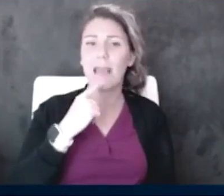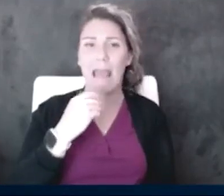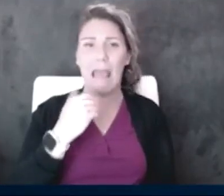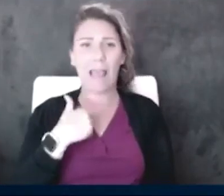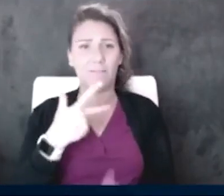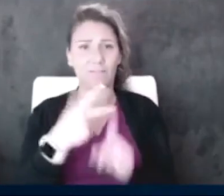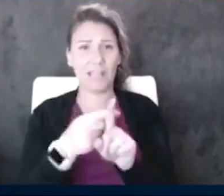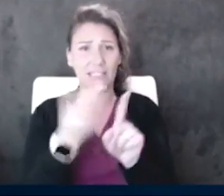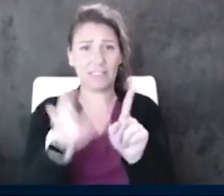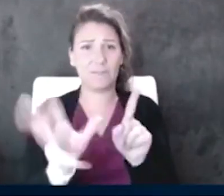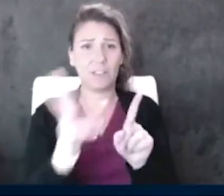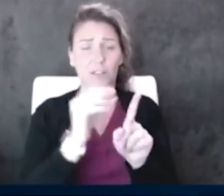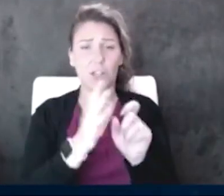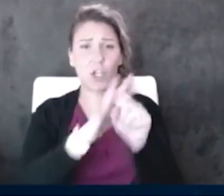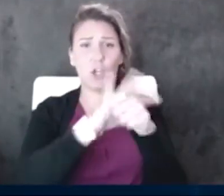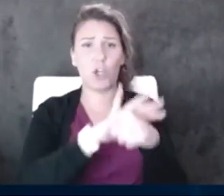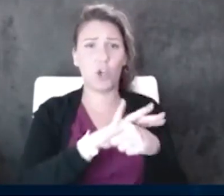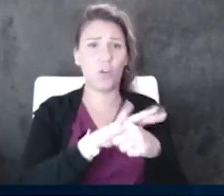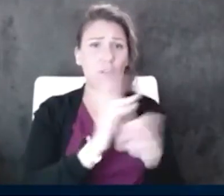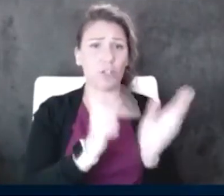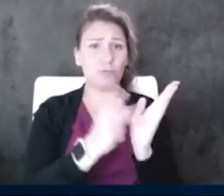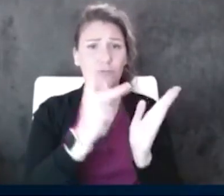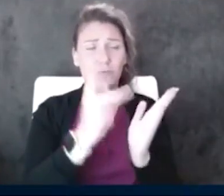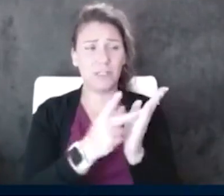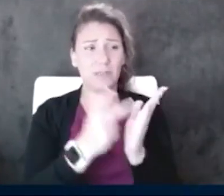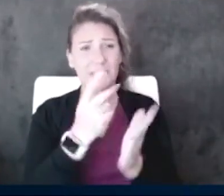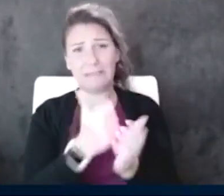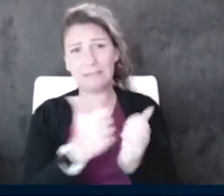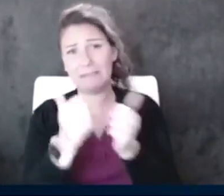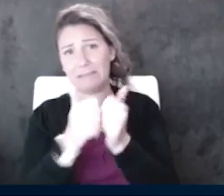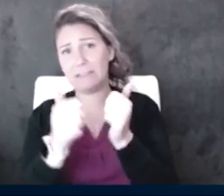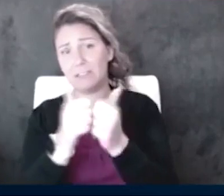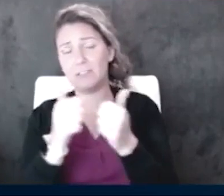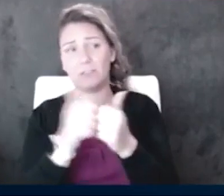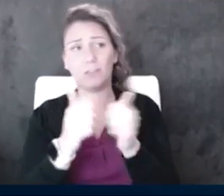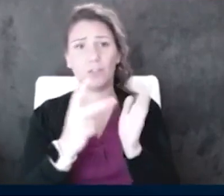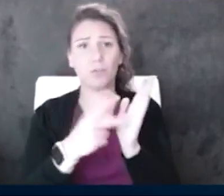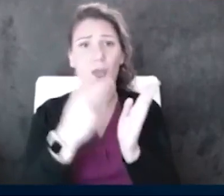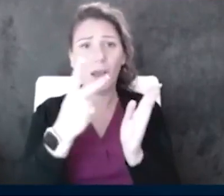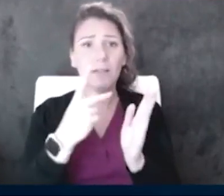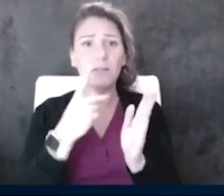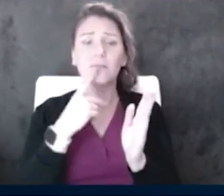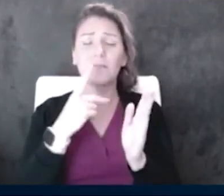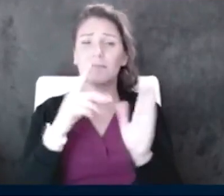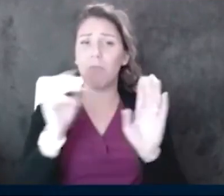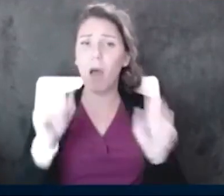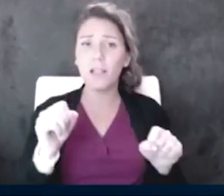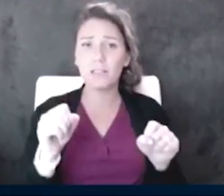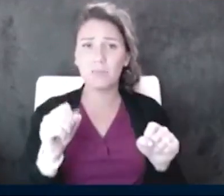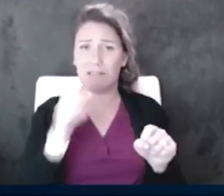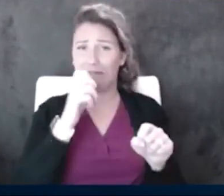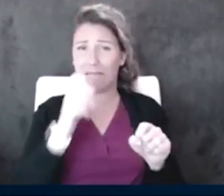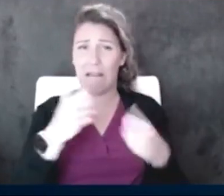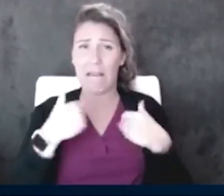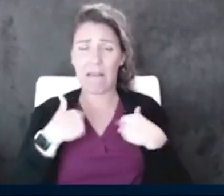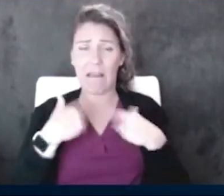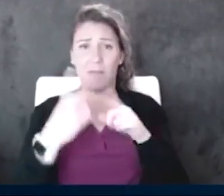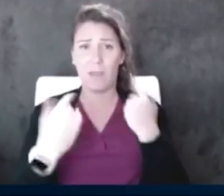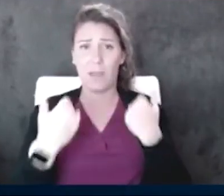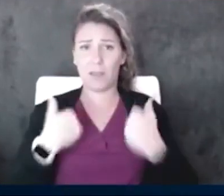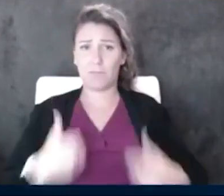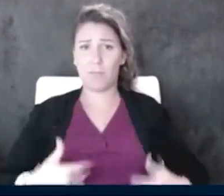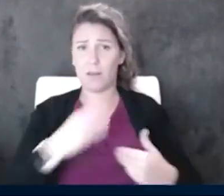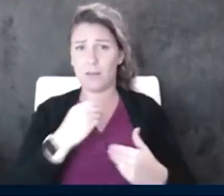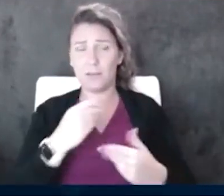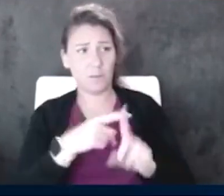it was worse. Is it possible to not have any antibodies from either vaccine or from having COVID? And if so, am I at higher risk